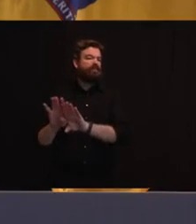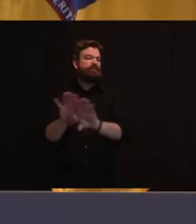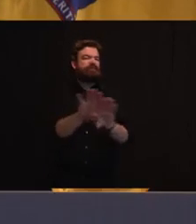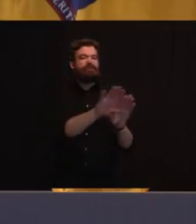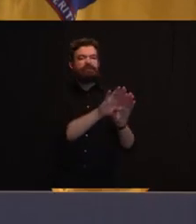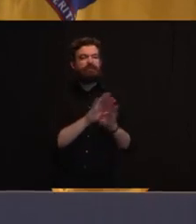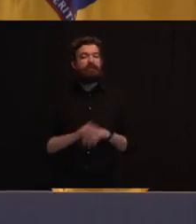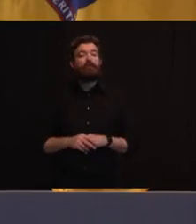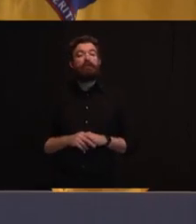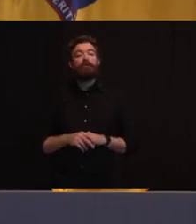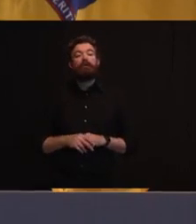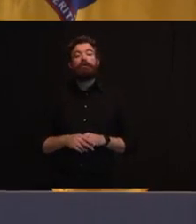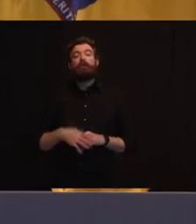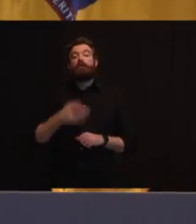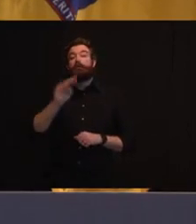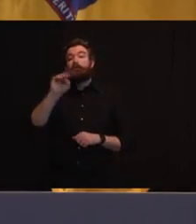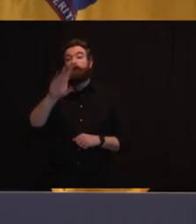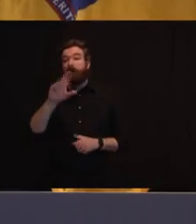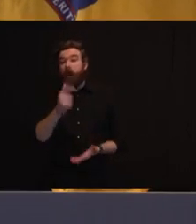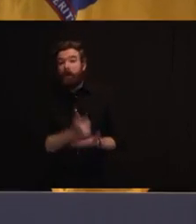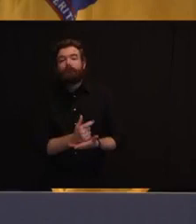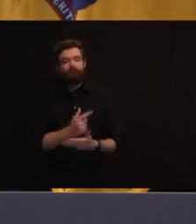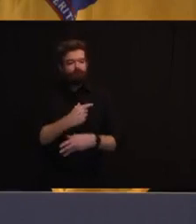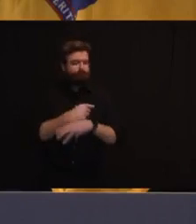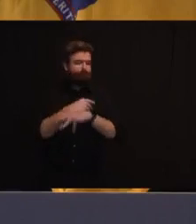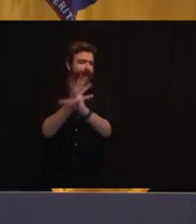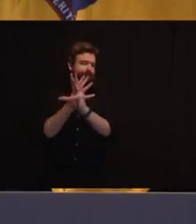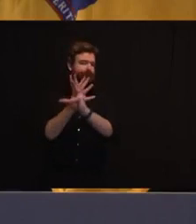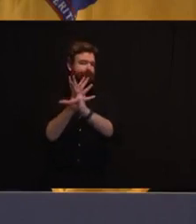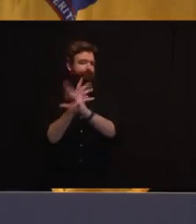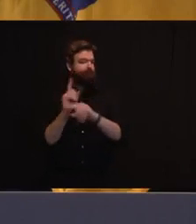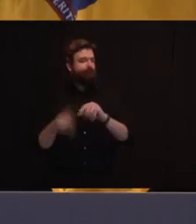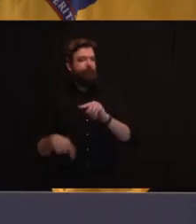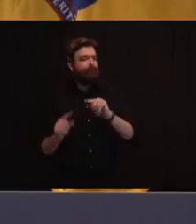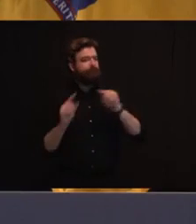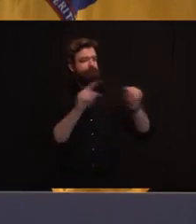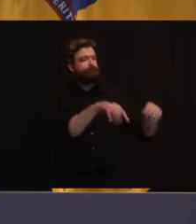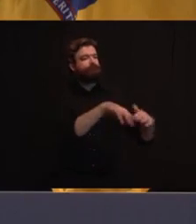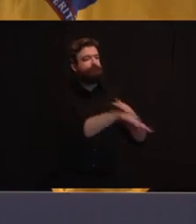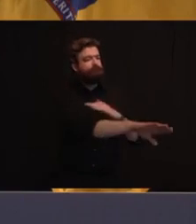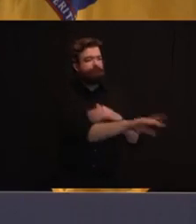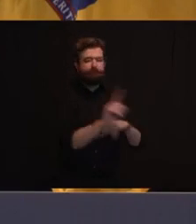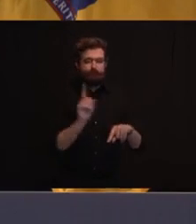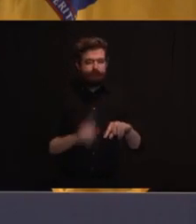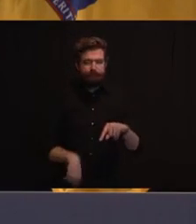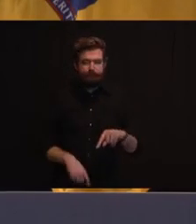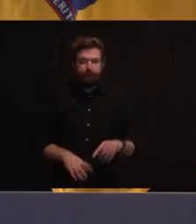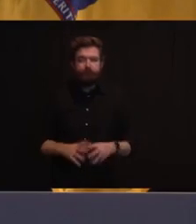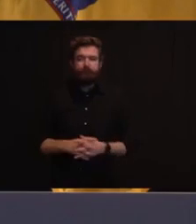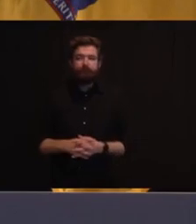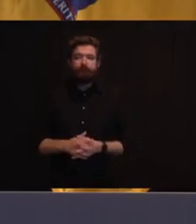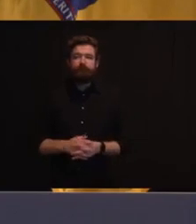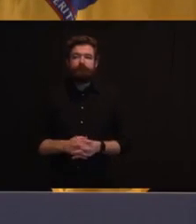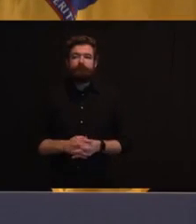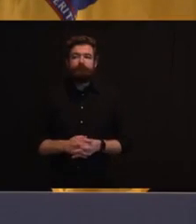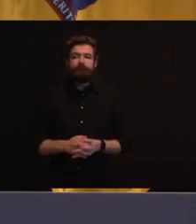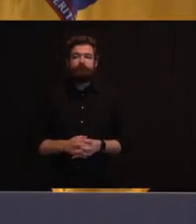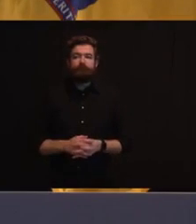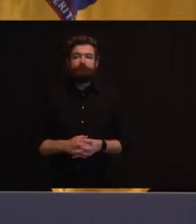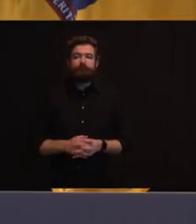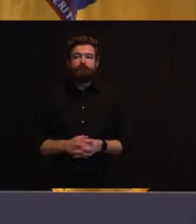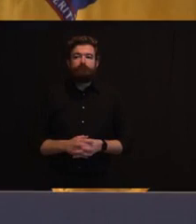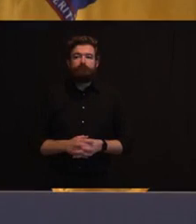country. I guess the silver lining of this big protest call on Sunday is that it's a